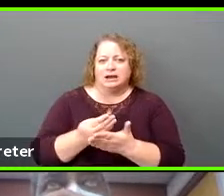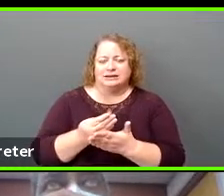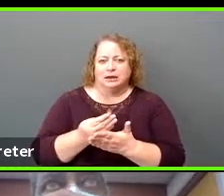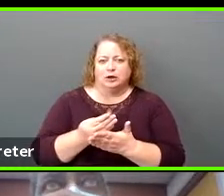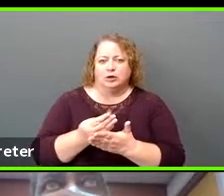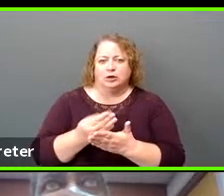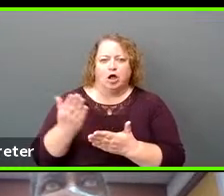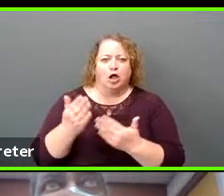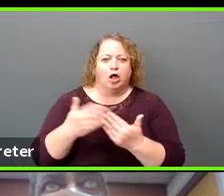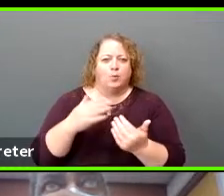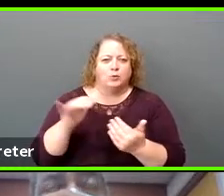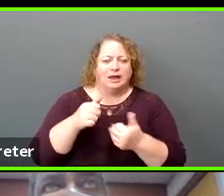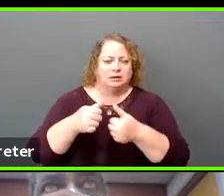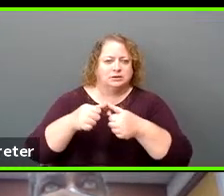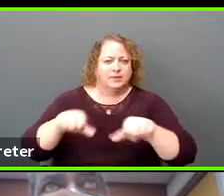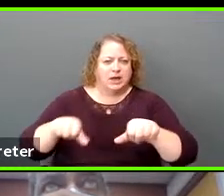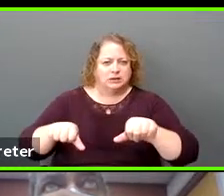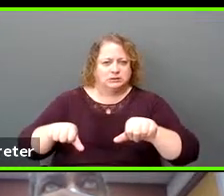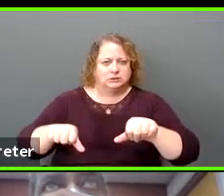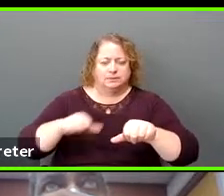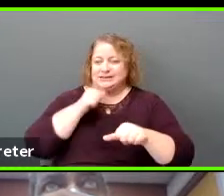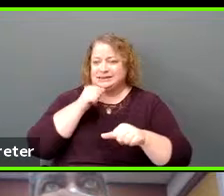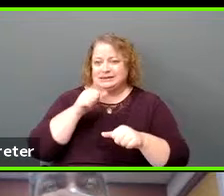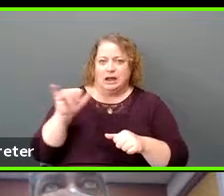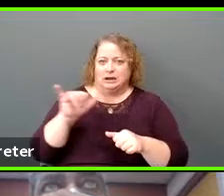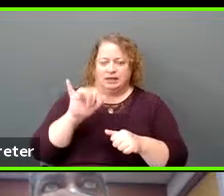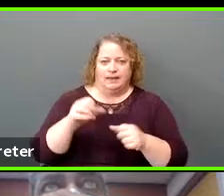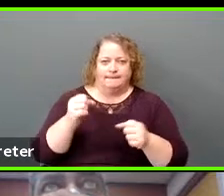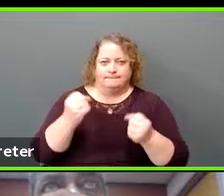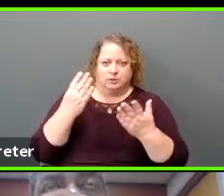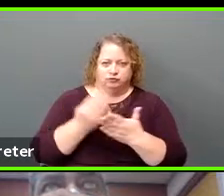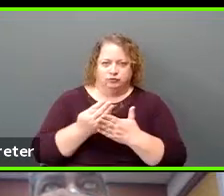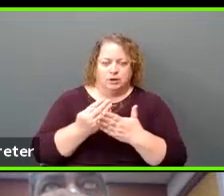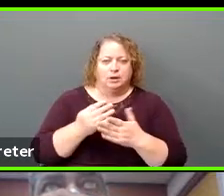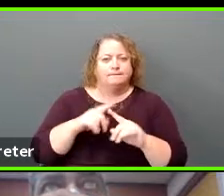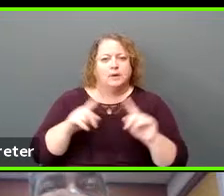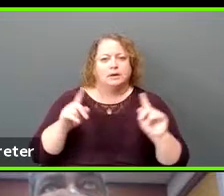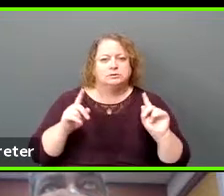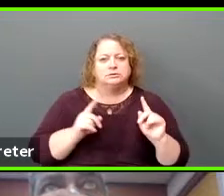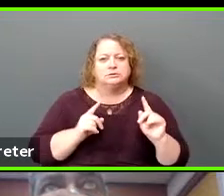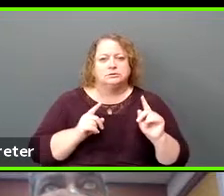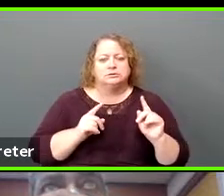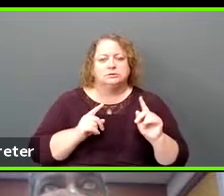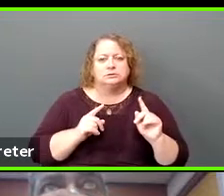monetary, almost a deposit, if you will. It's nowhere near on those levels, but it's